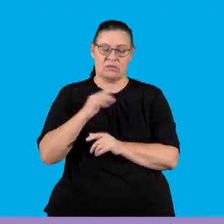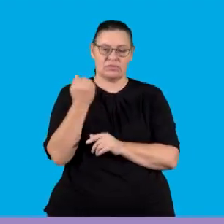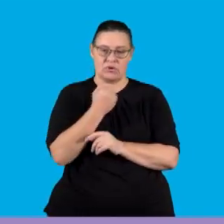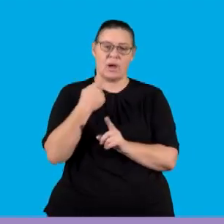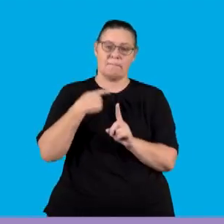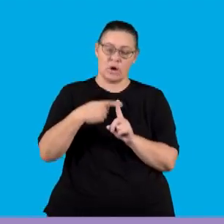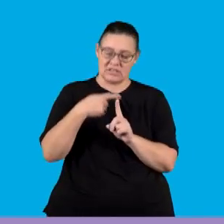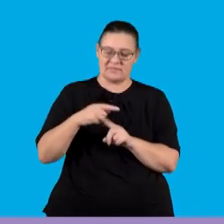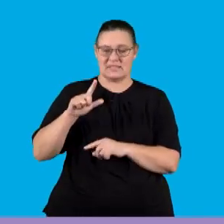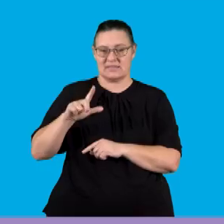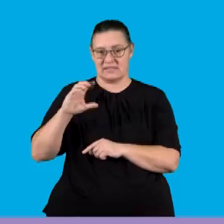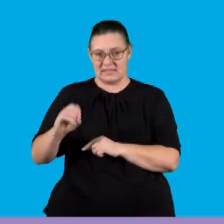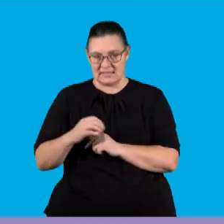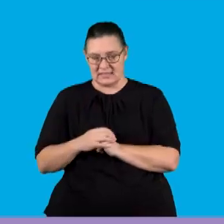a